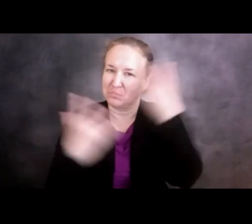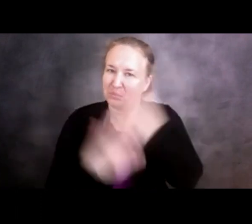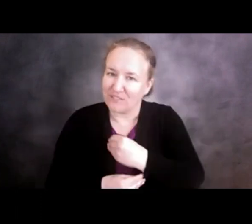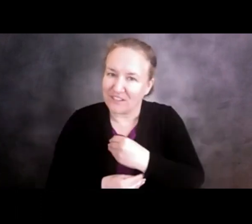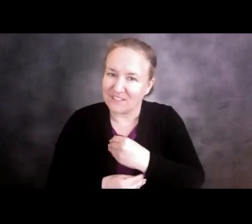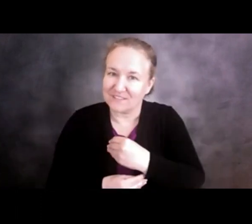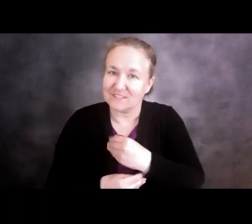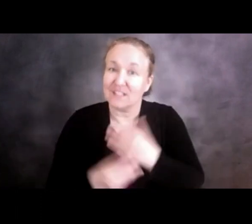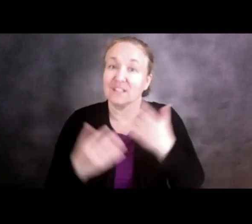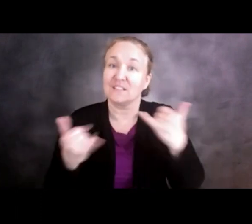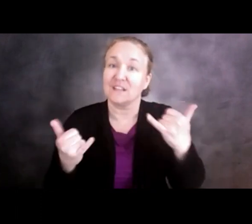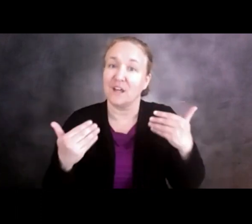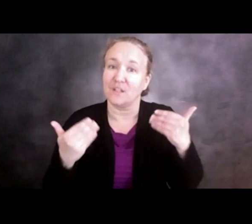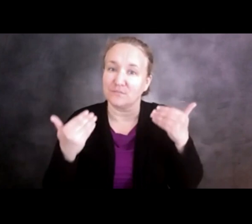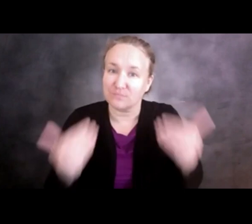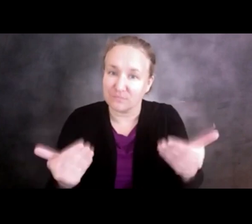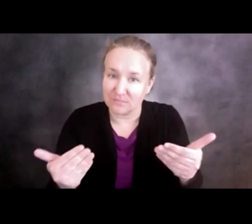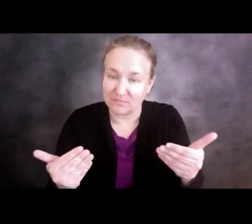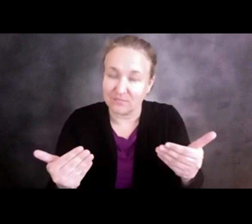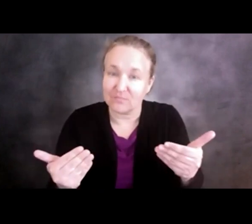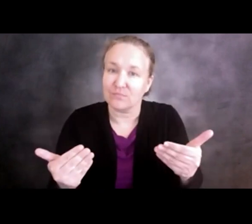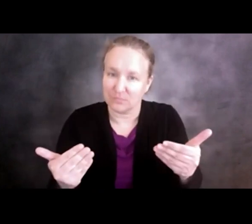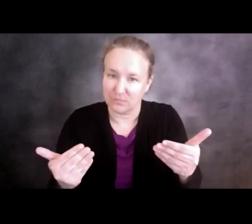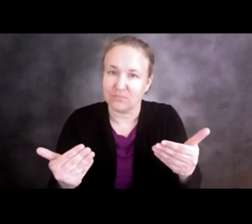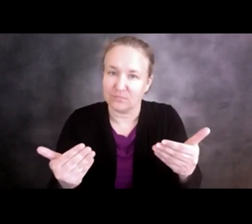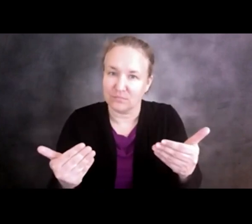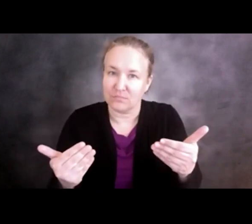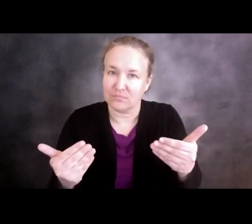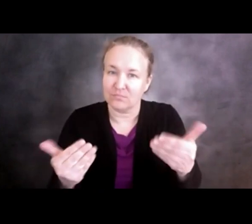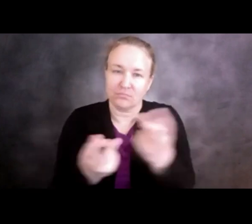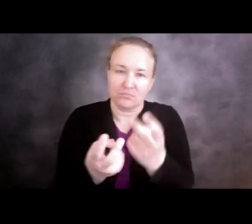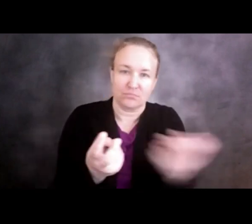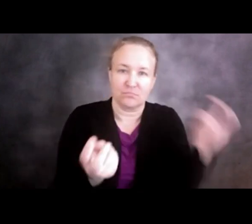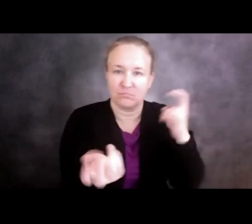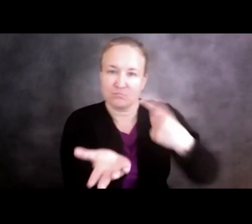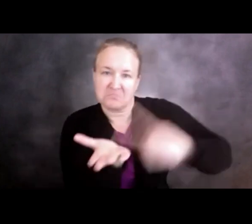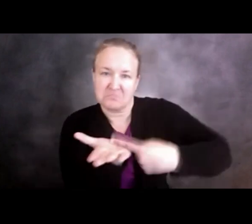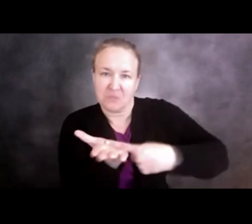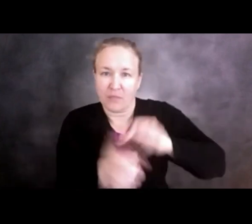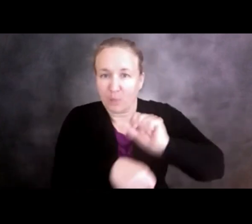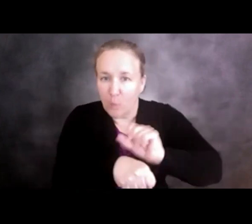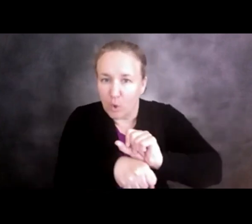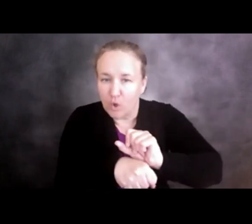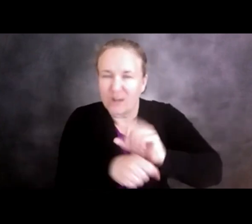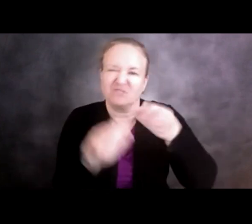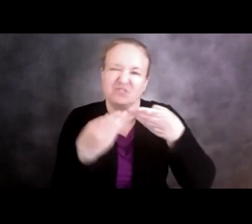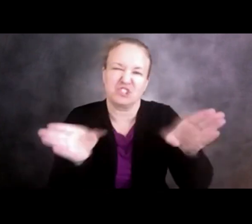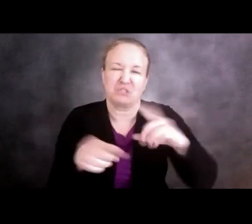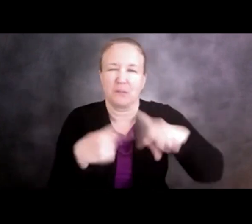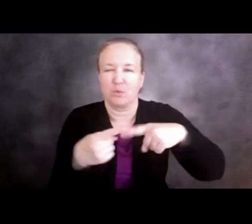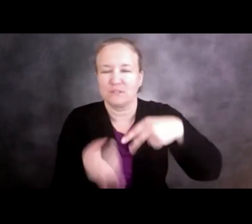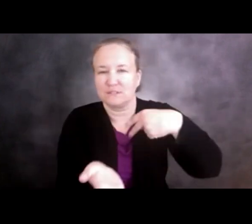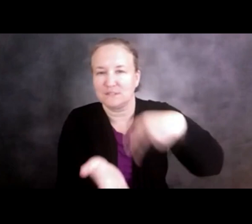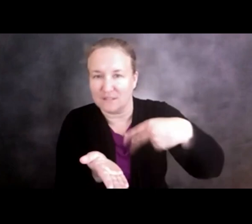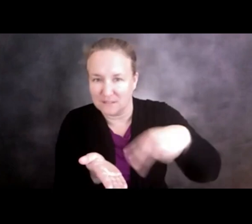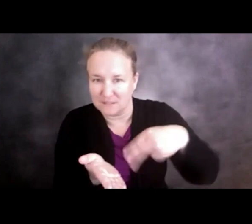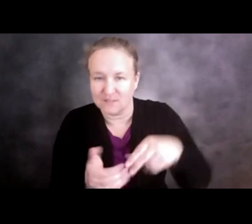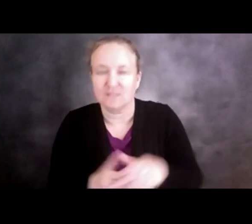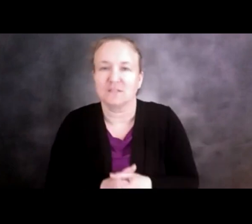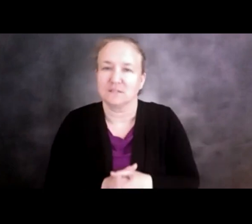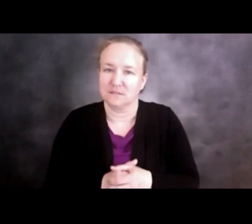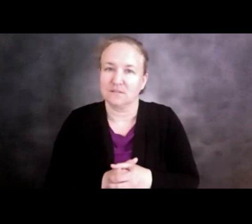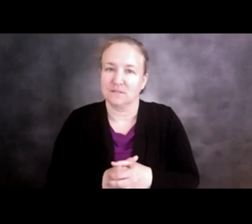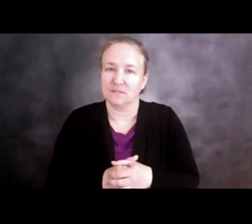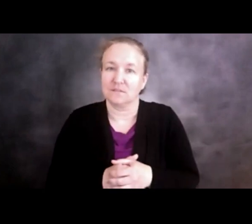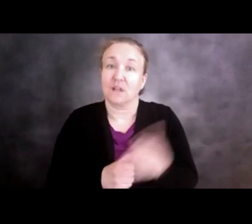we now move on to a conversation about this work and about dance more generally, led, as